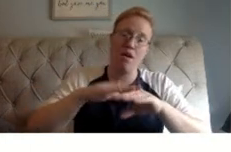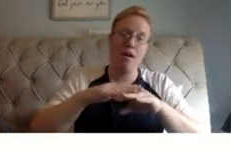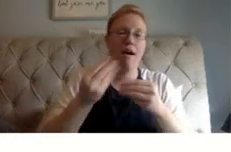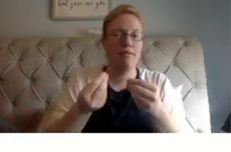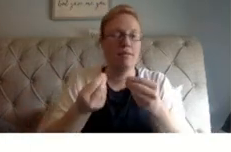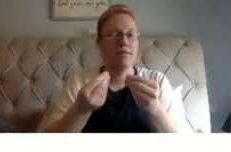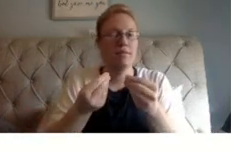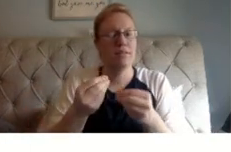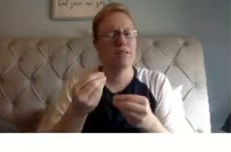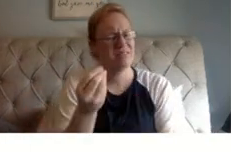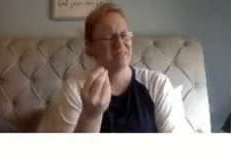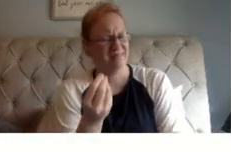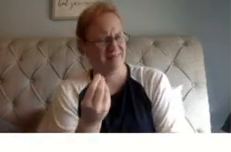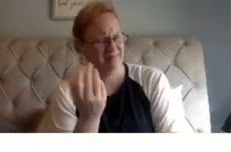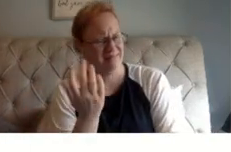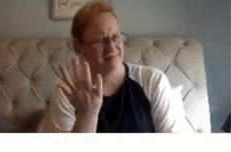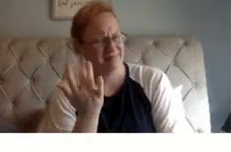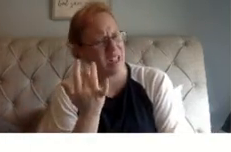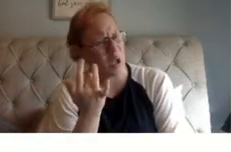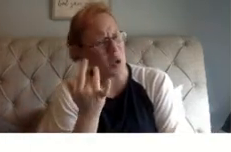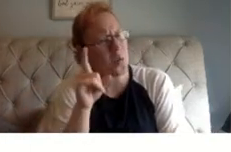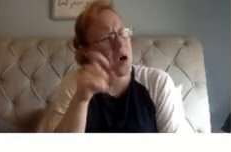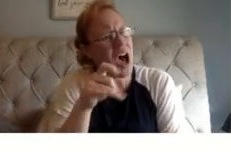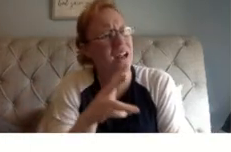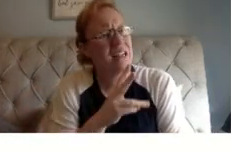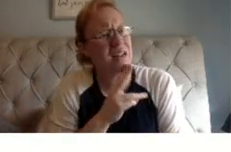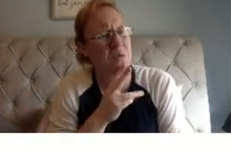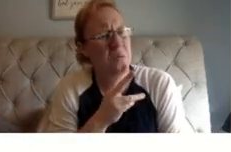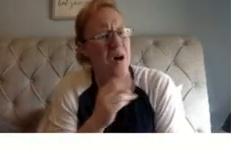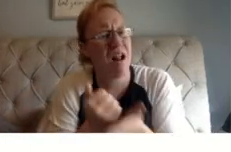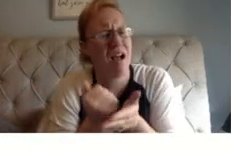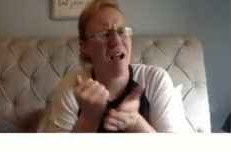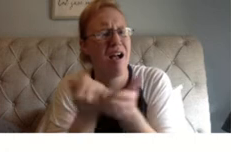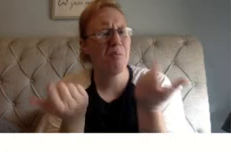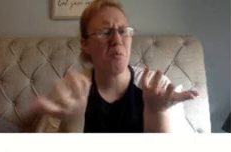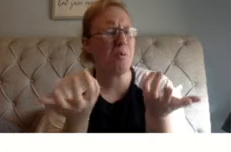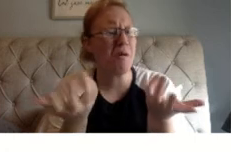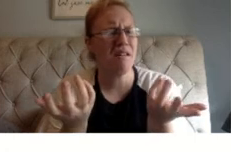seeds. Why do the seeds need water? What does it help?